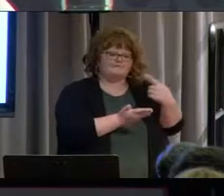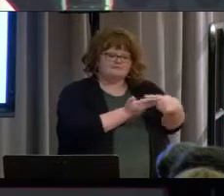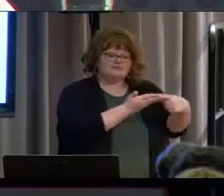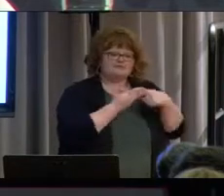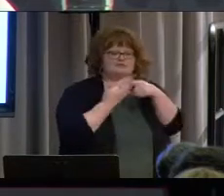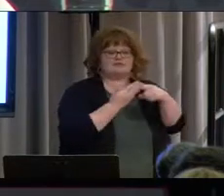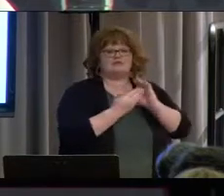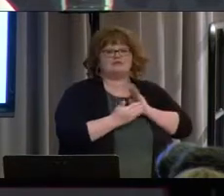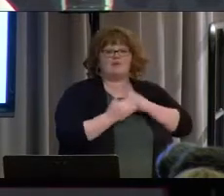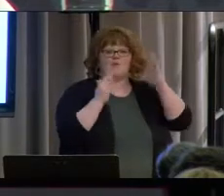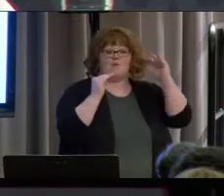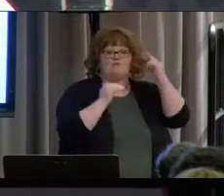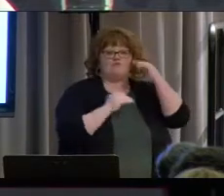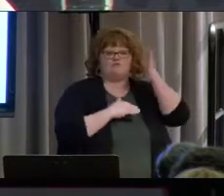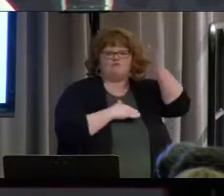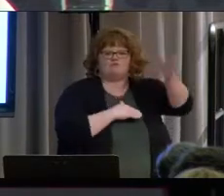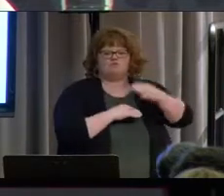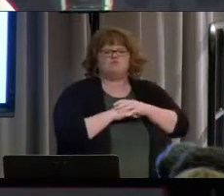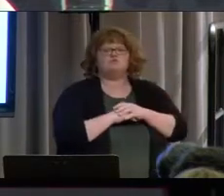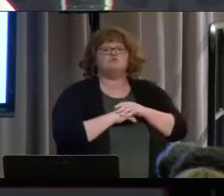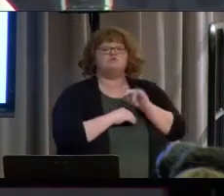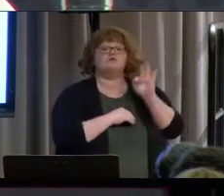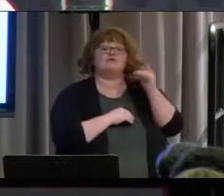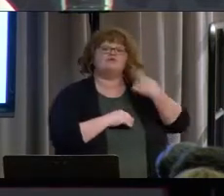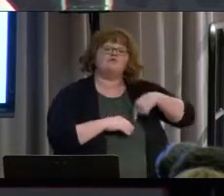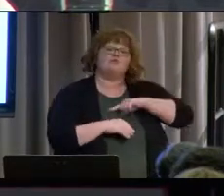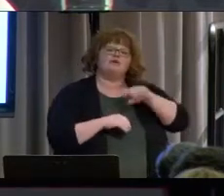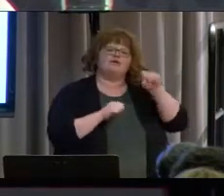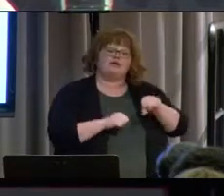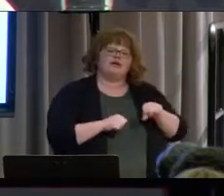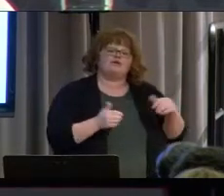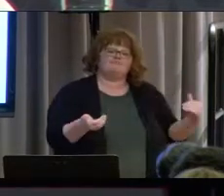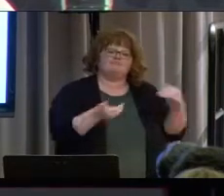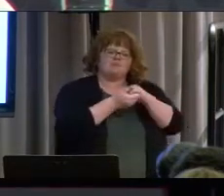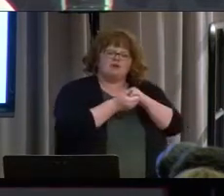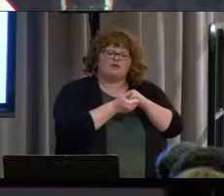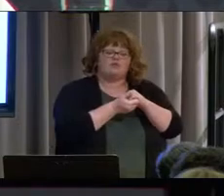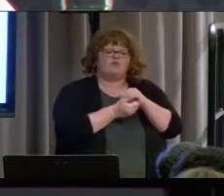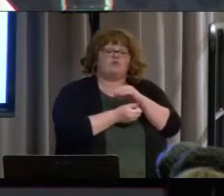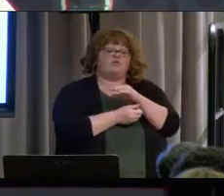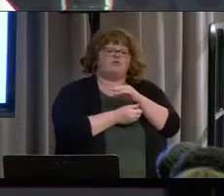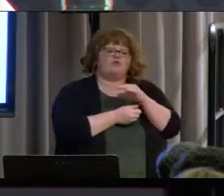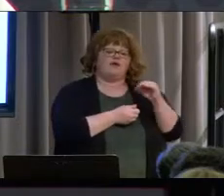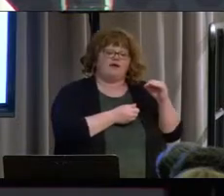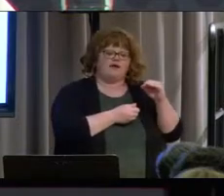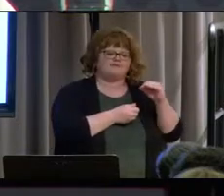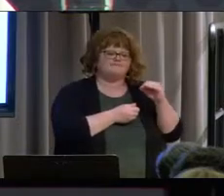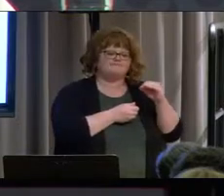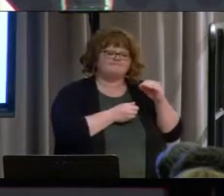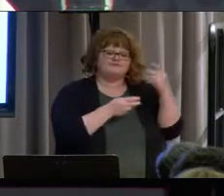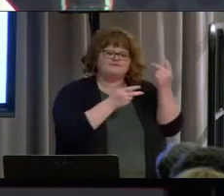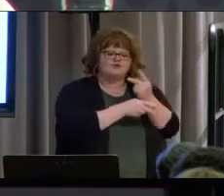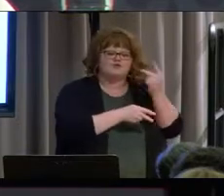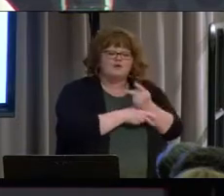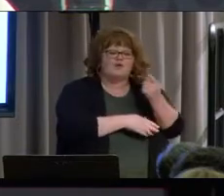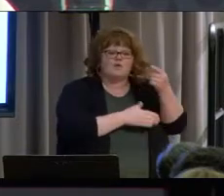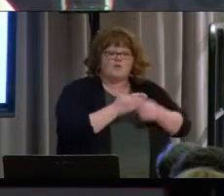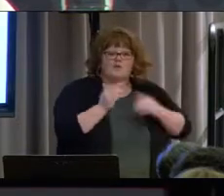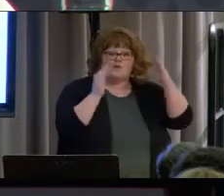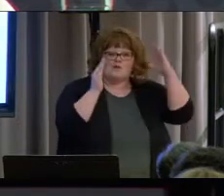think that's what I would see, is if we can come together, and what is it that we hope for our